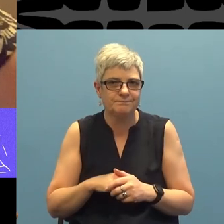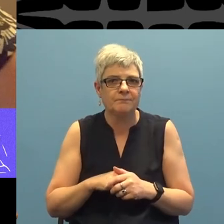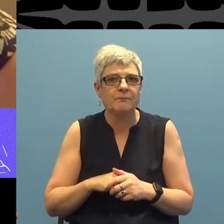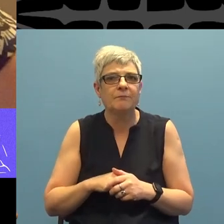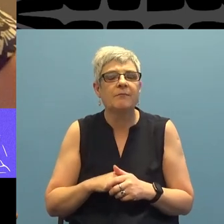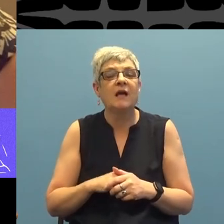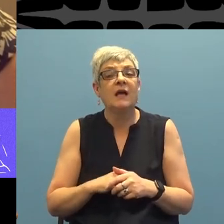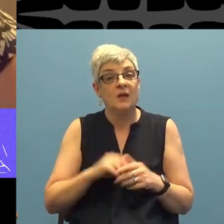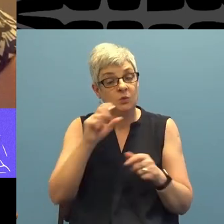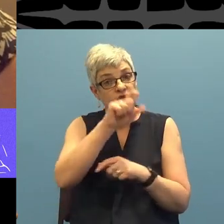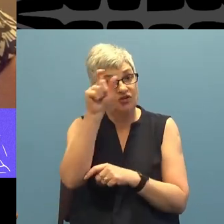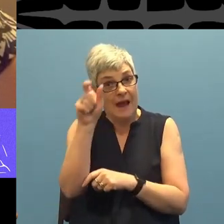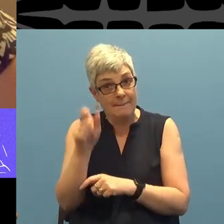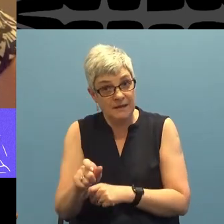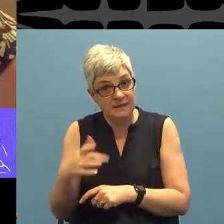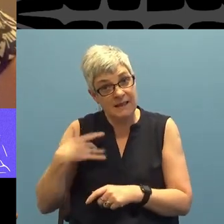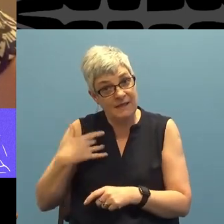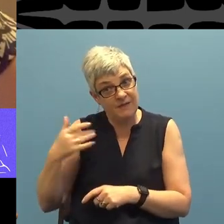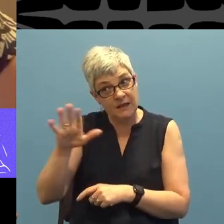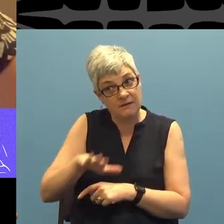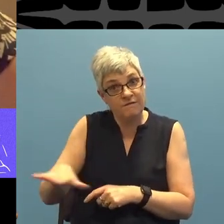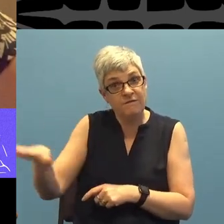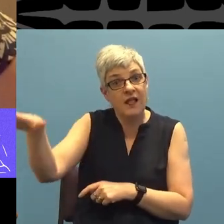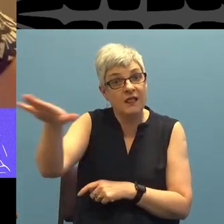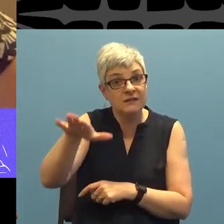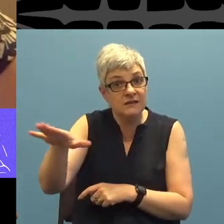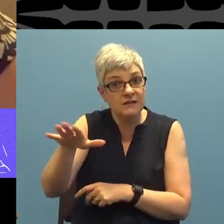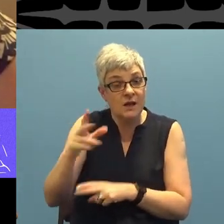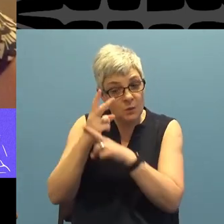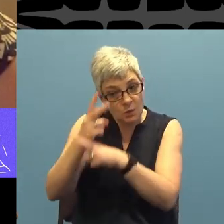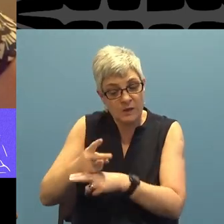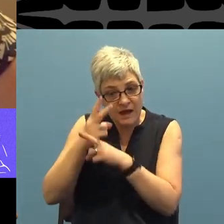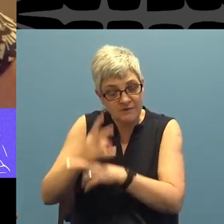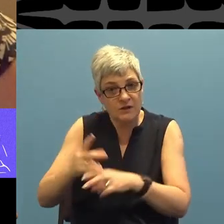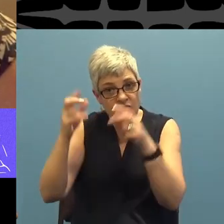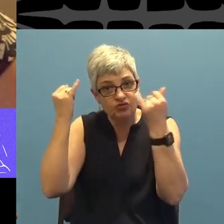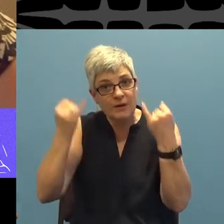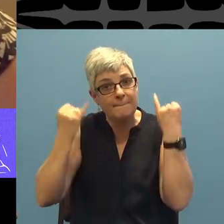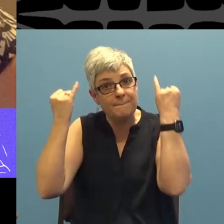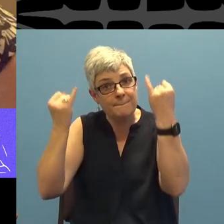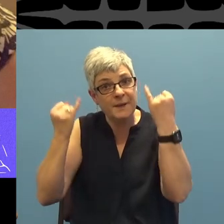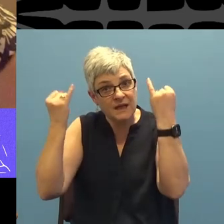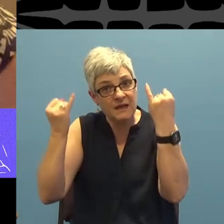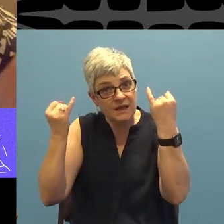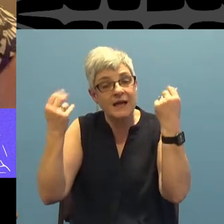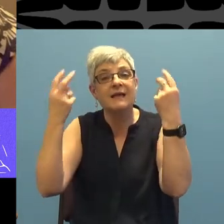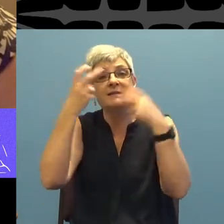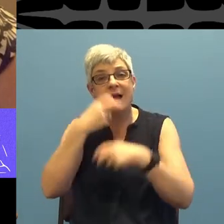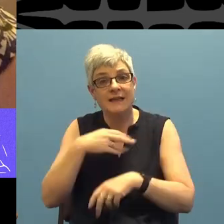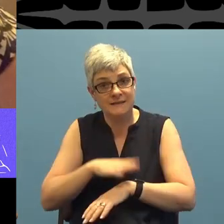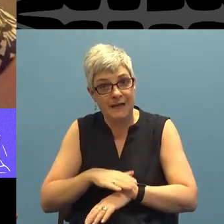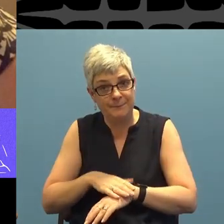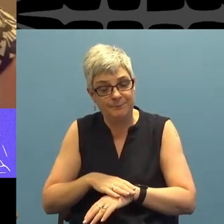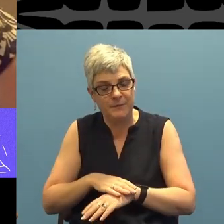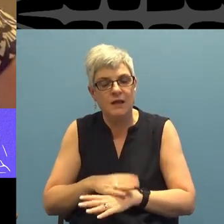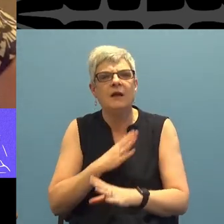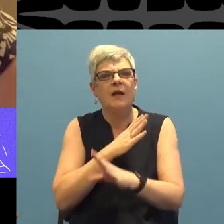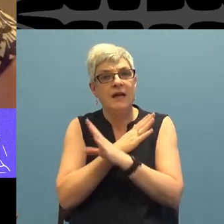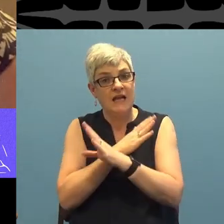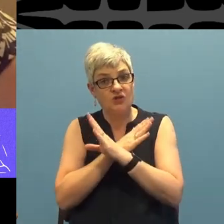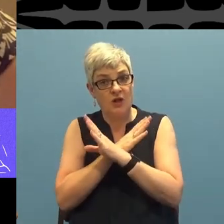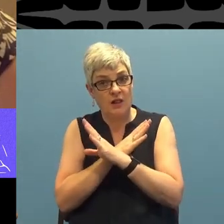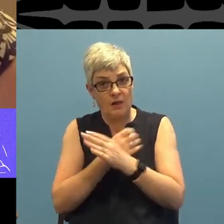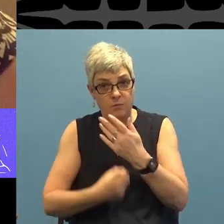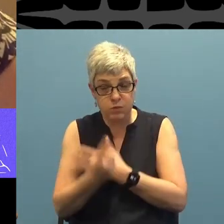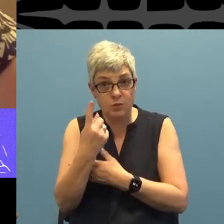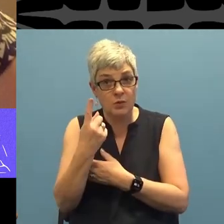And there were shepherds living out in the fields nearby, keeping watch over their flocks at night. An angel of the Lord appeared to them,